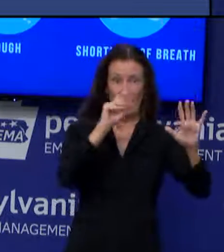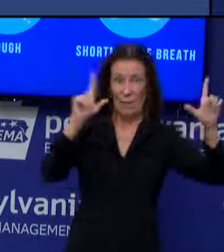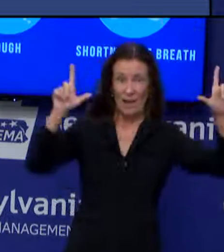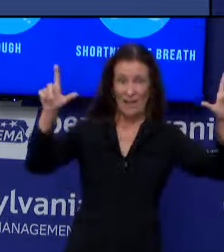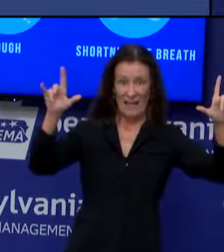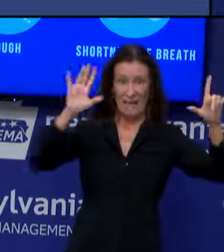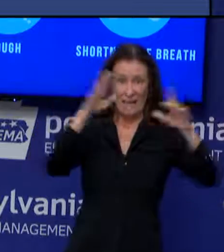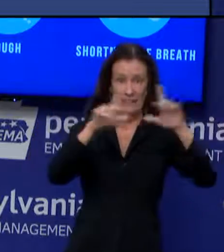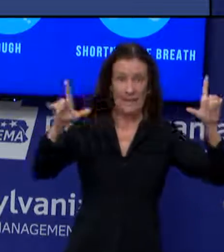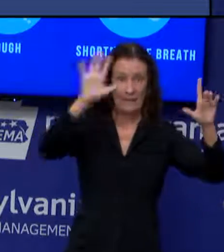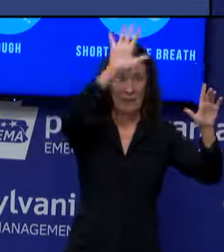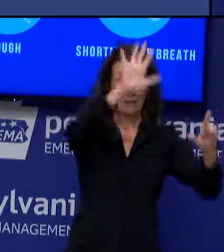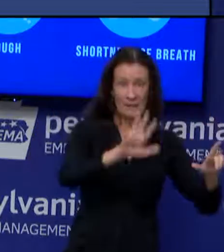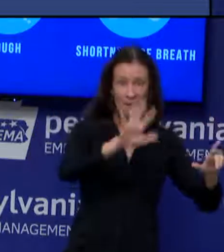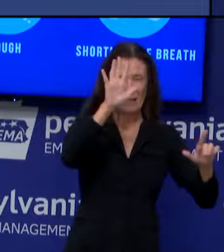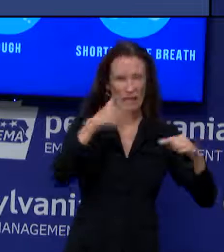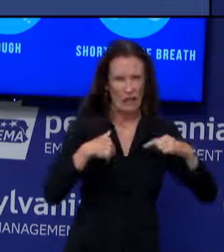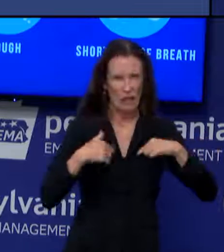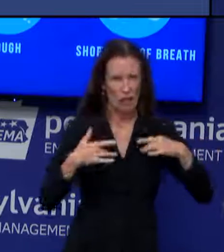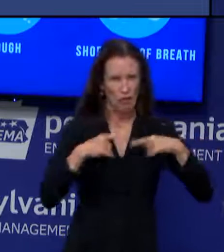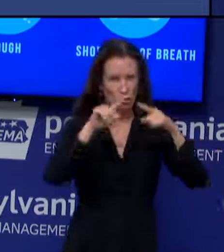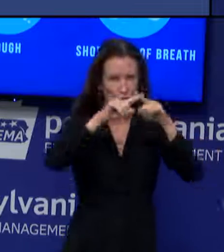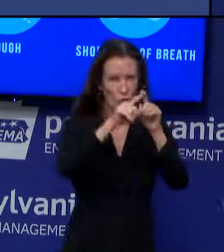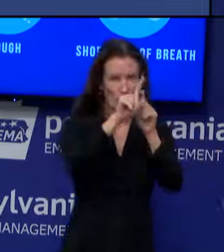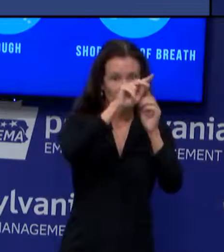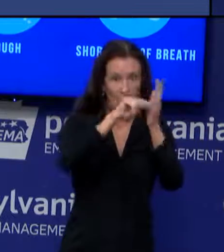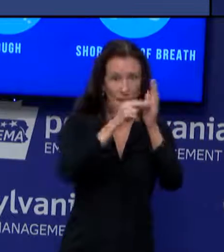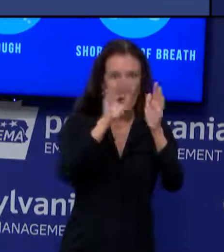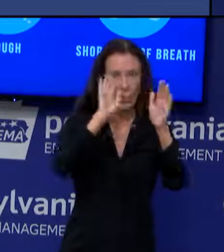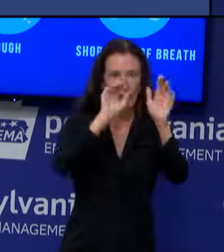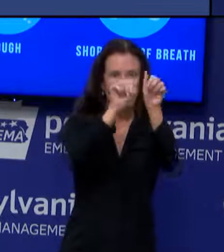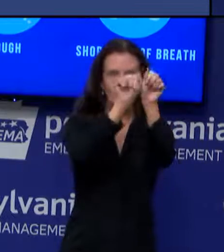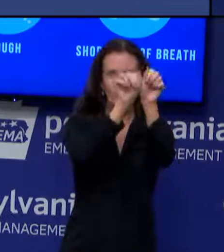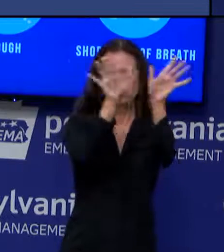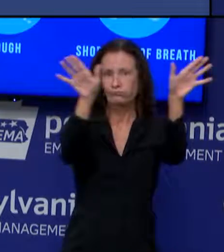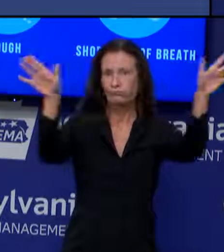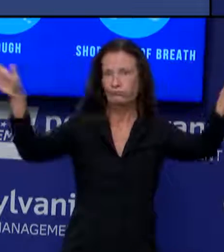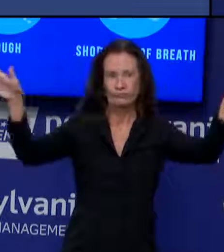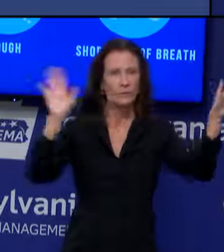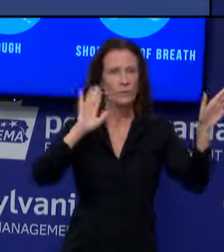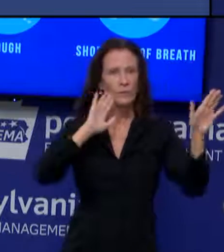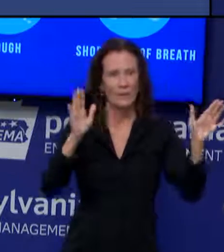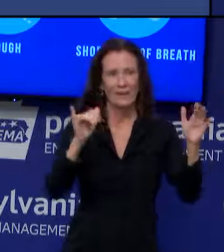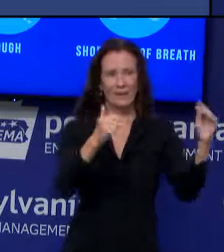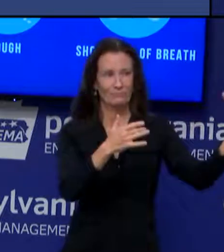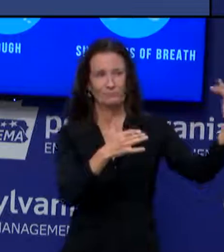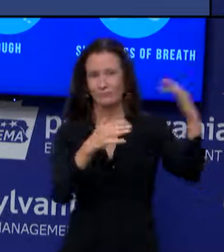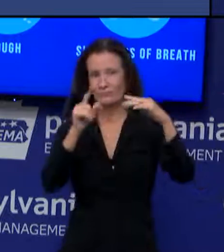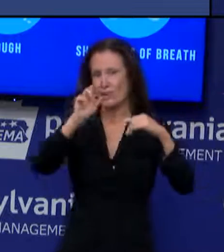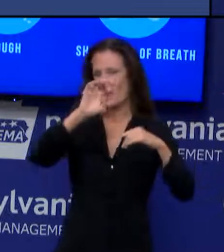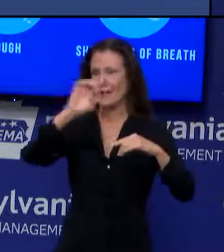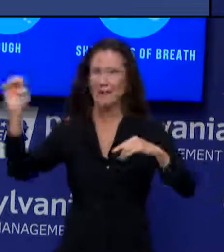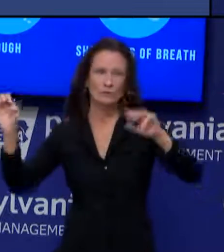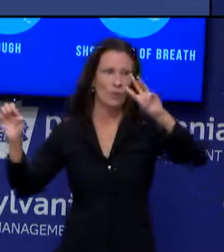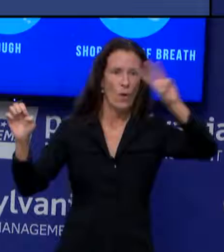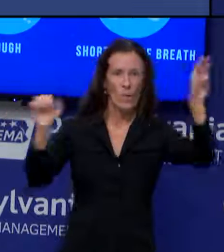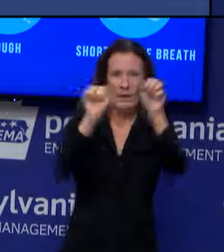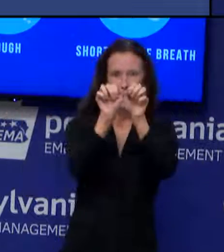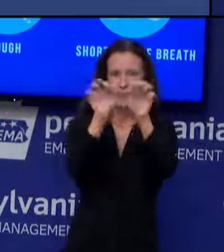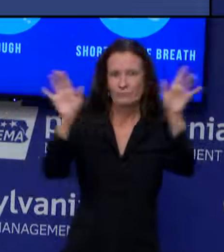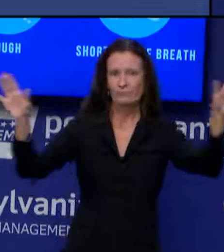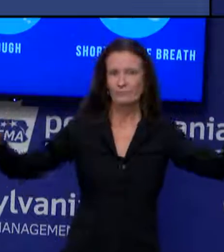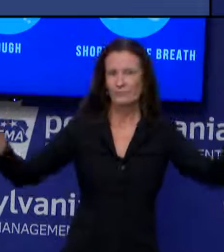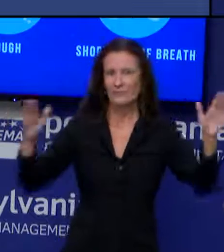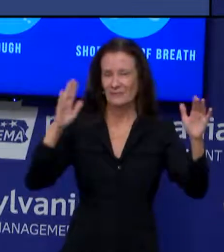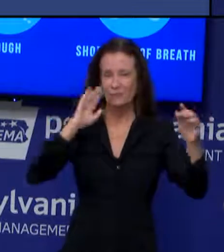about that of course spreading through other parts of the country, including Pennsylvania, the Mid-Atlantic, and the Northeast. I mean,